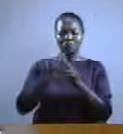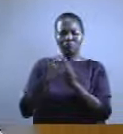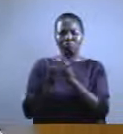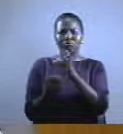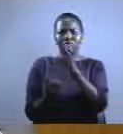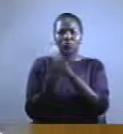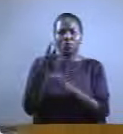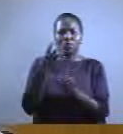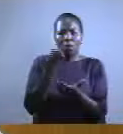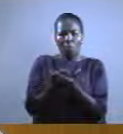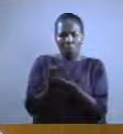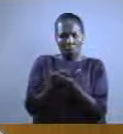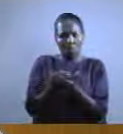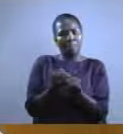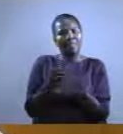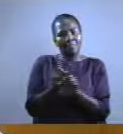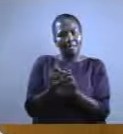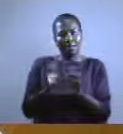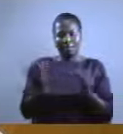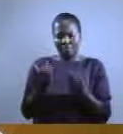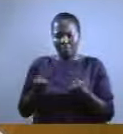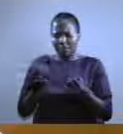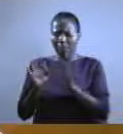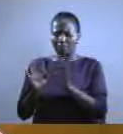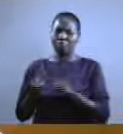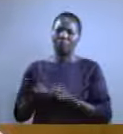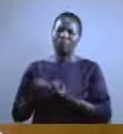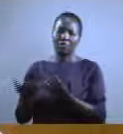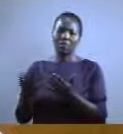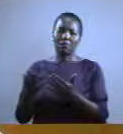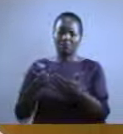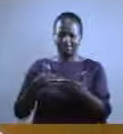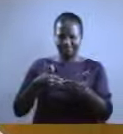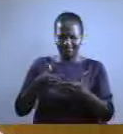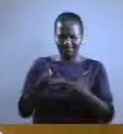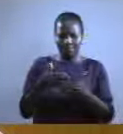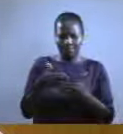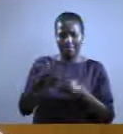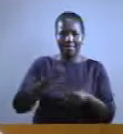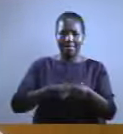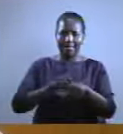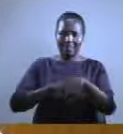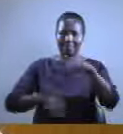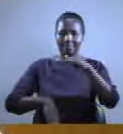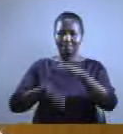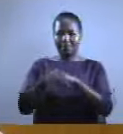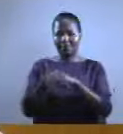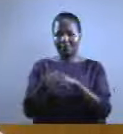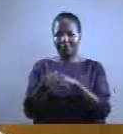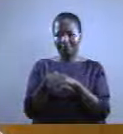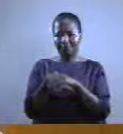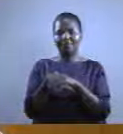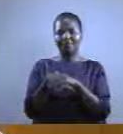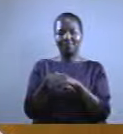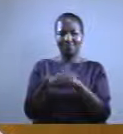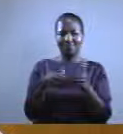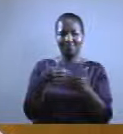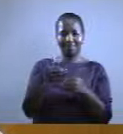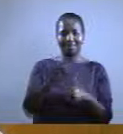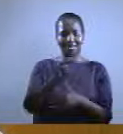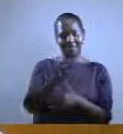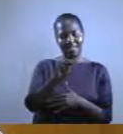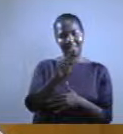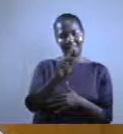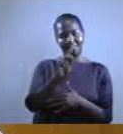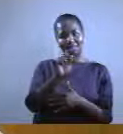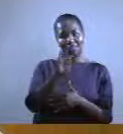and ensure service delivery. Over the medium term, Honourable Member, your time has expired. the revised fiscal framework will ensure